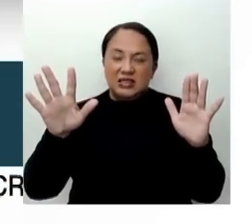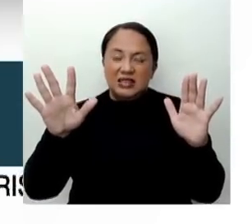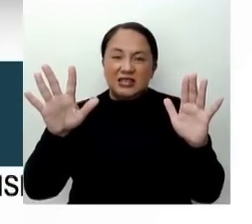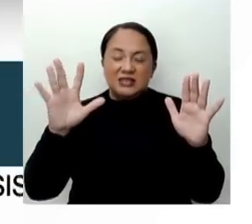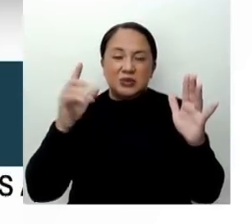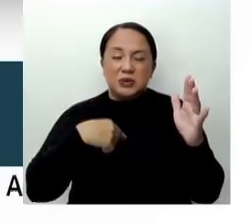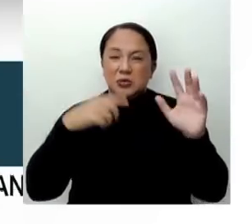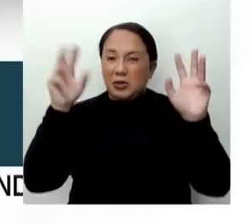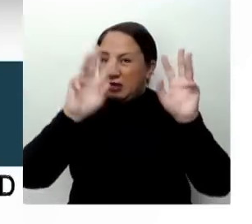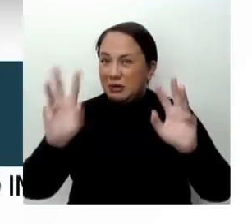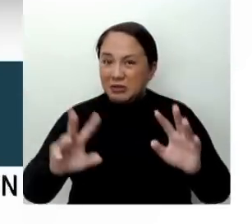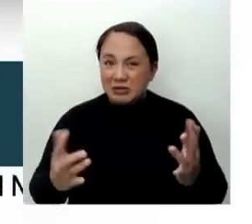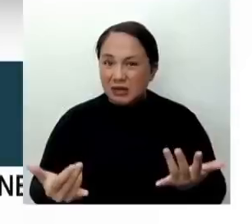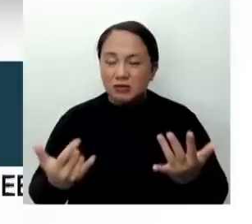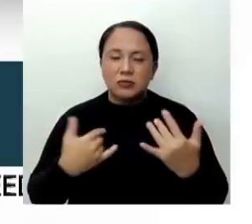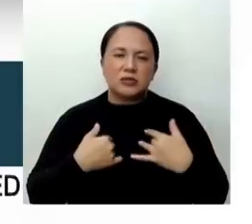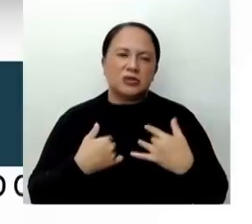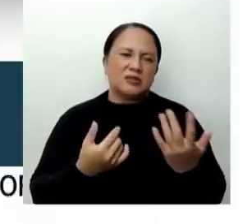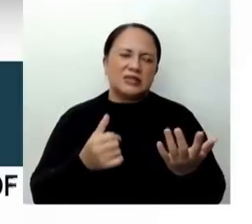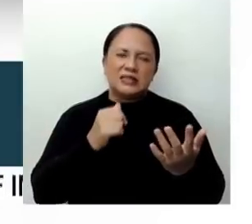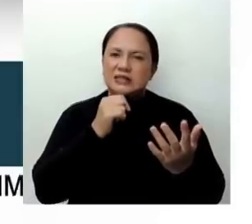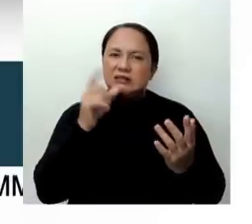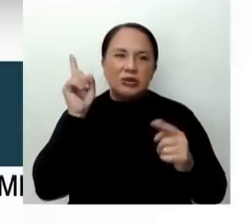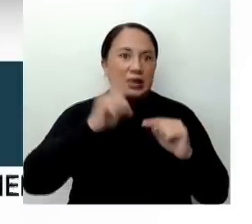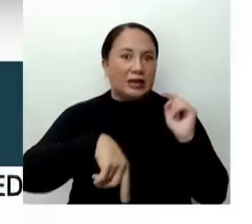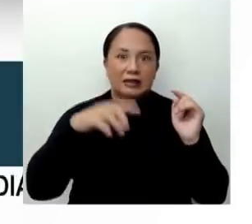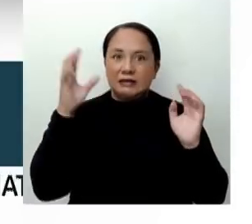weather, no? So napaka-unpredictable po.